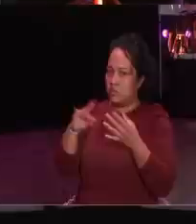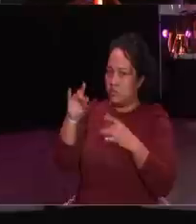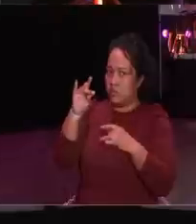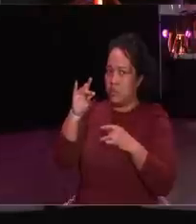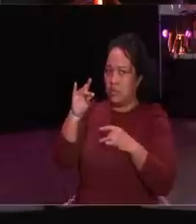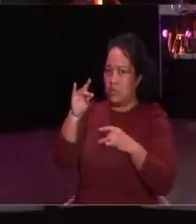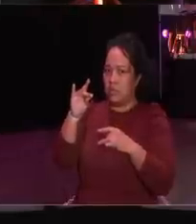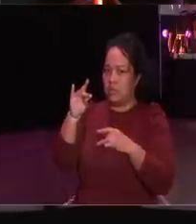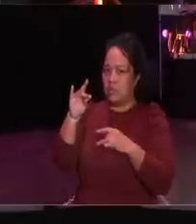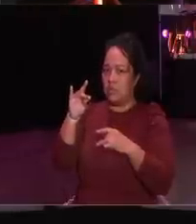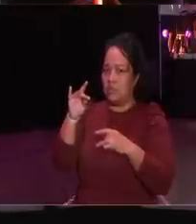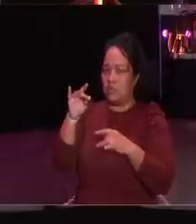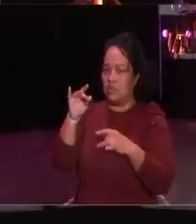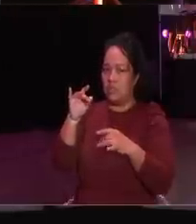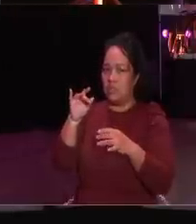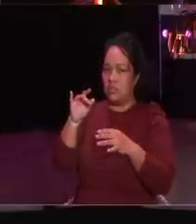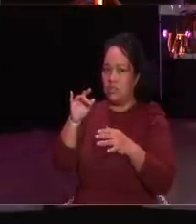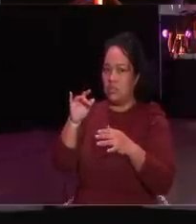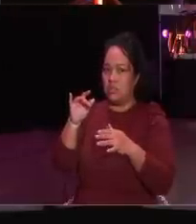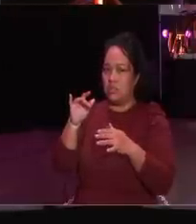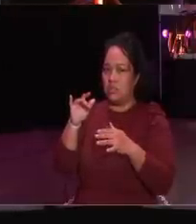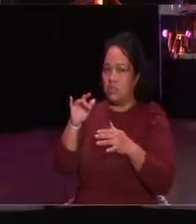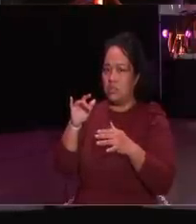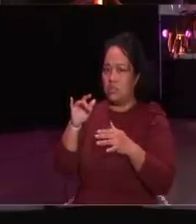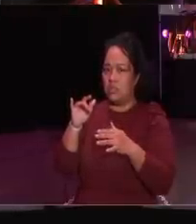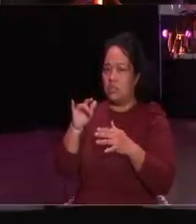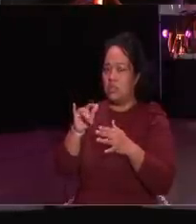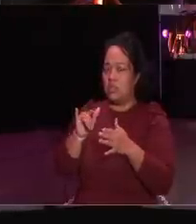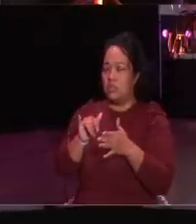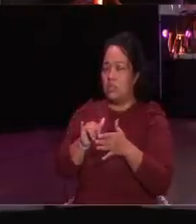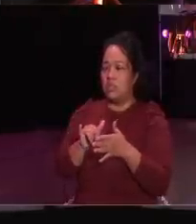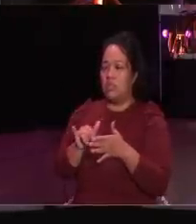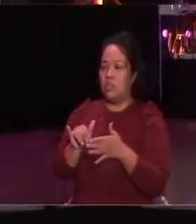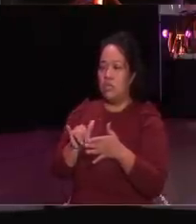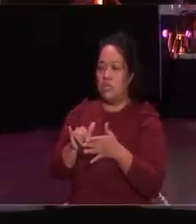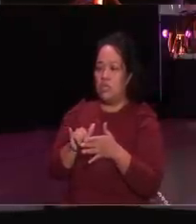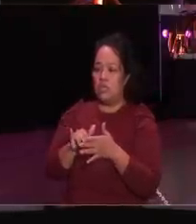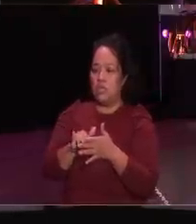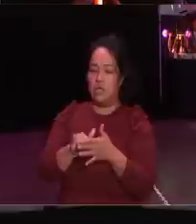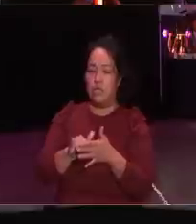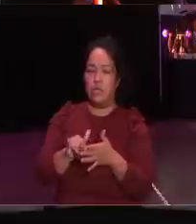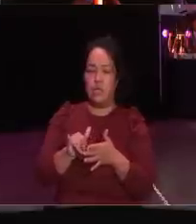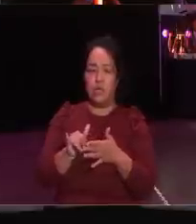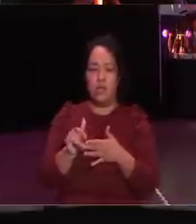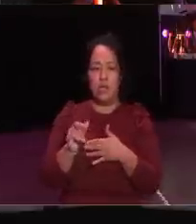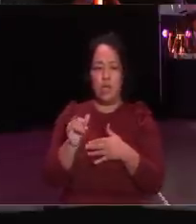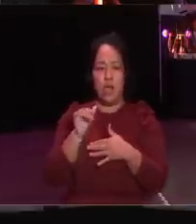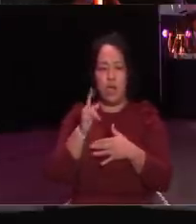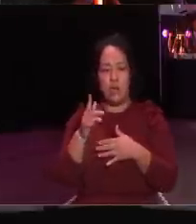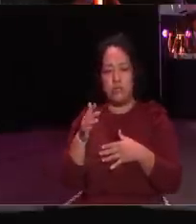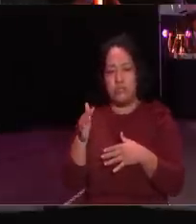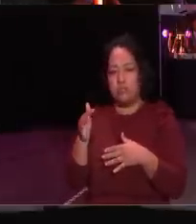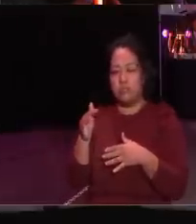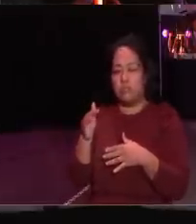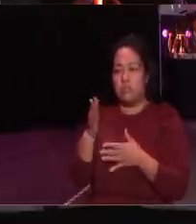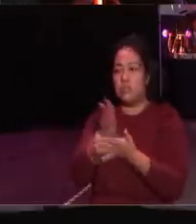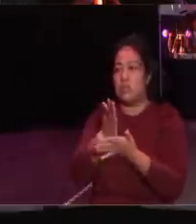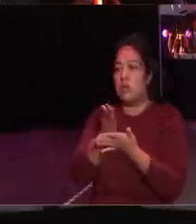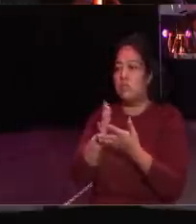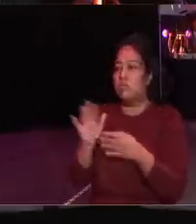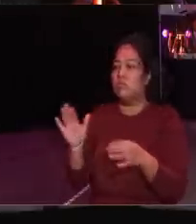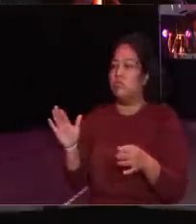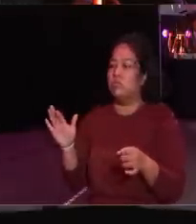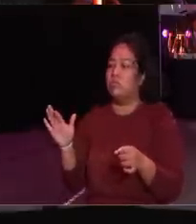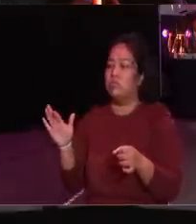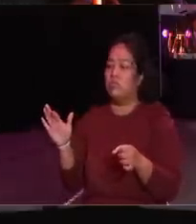hemos limitado. We have hemos dejado de sentir la necesidad. And I've not stopped feeling the need de orar